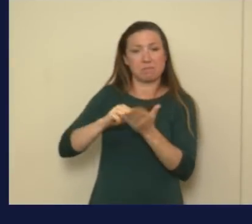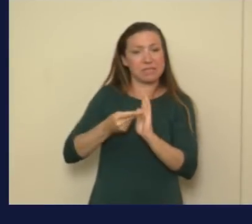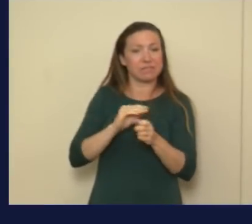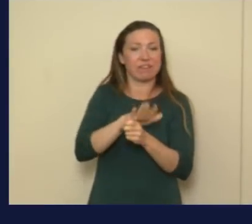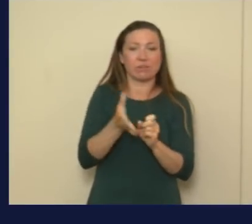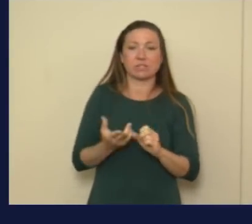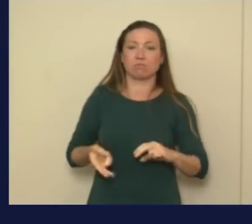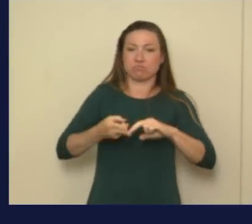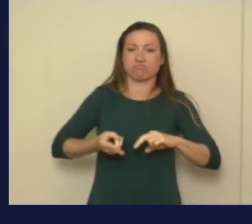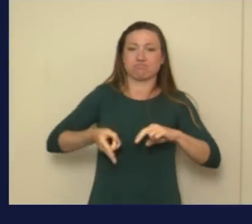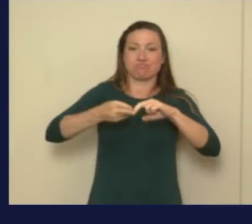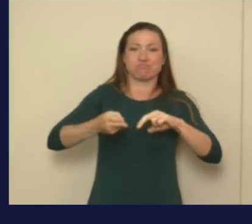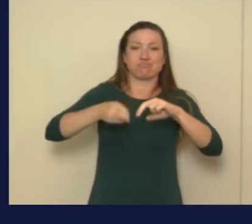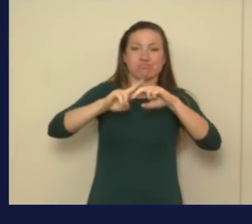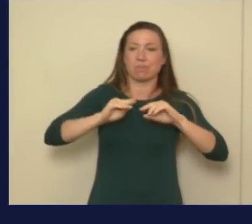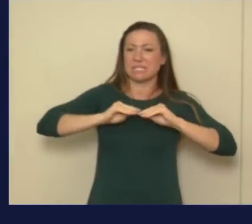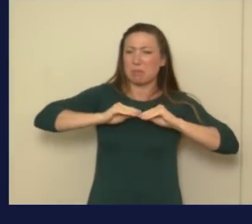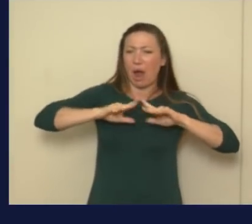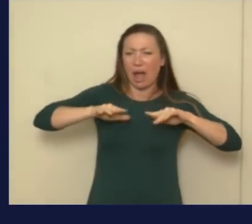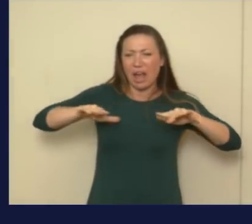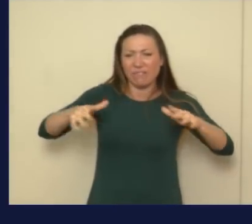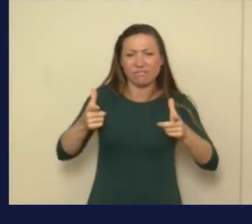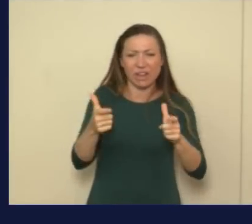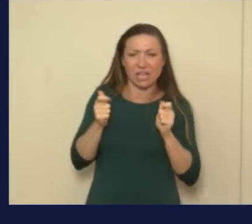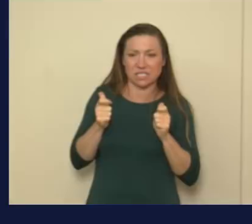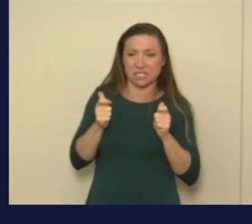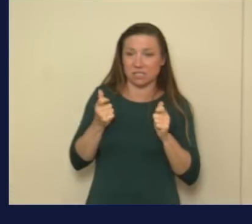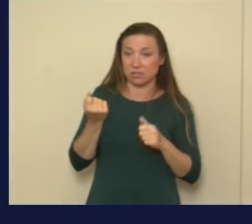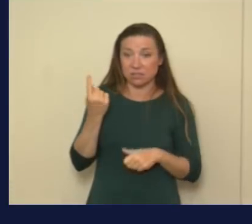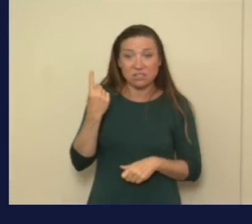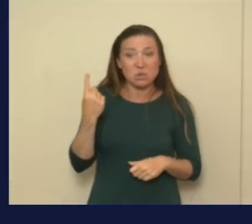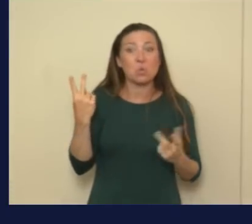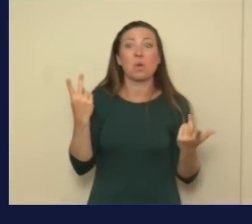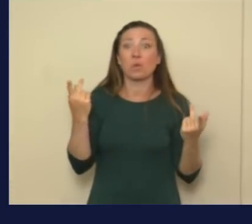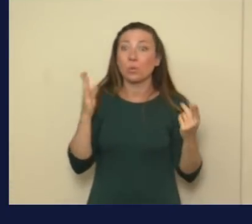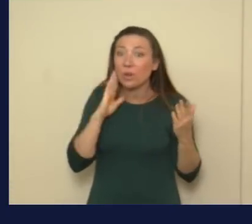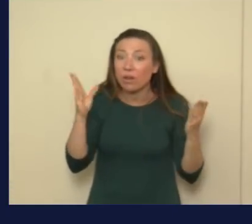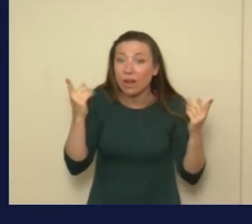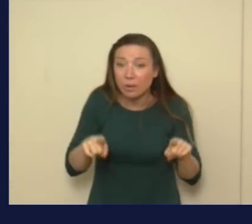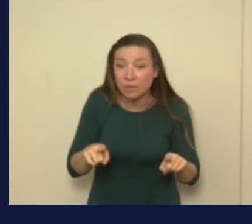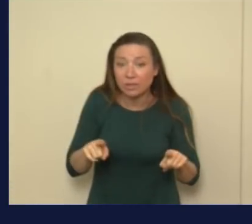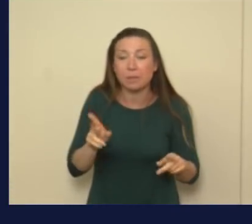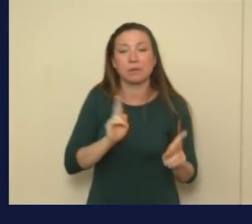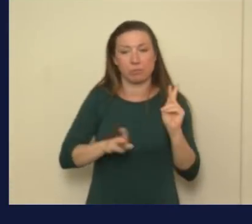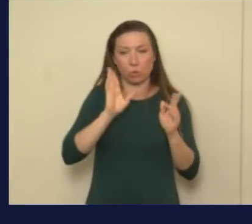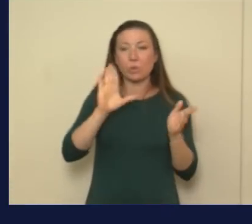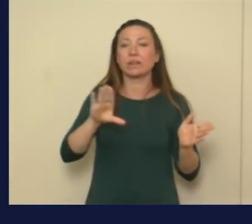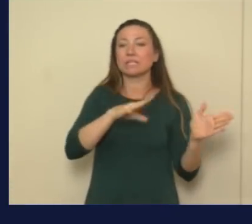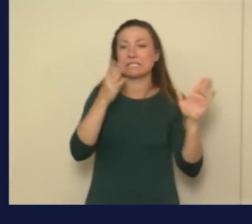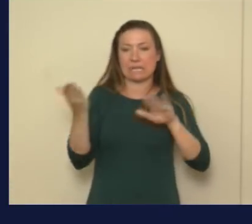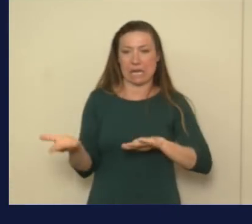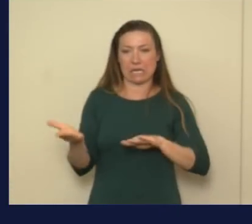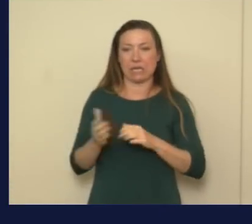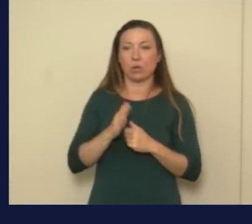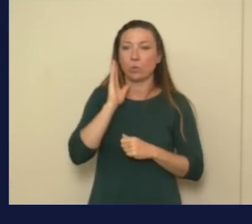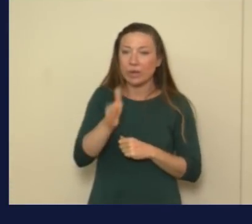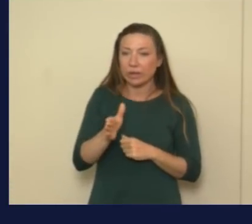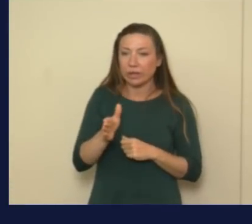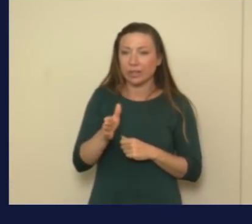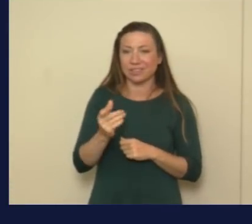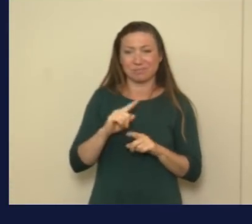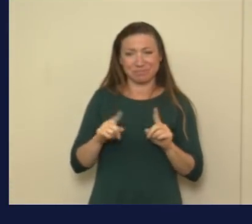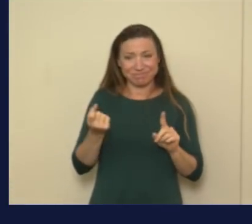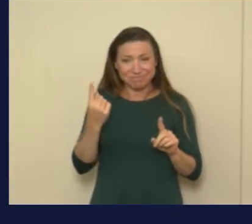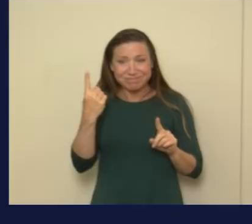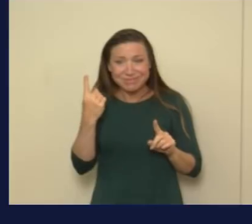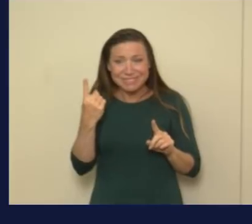increases in the spread of the virus. The worst situation is people will die. But in addition, kids can't go to school,